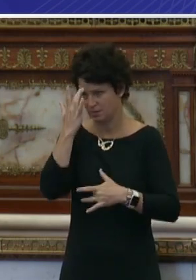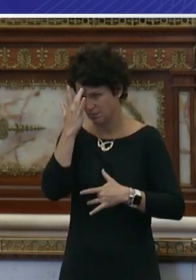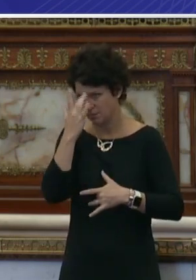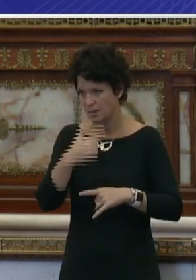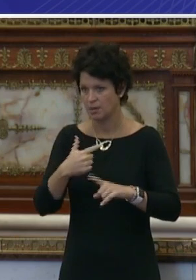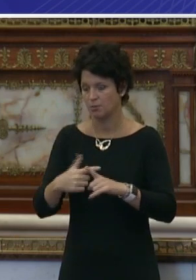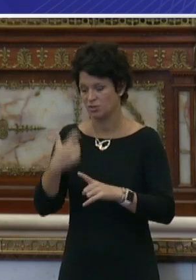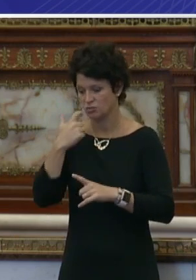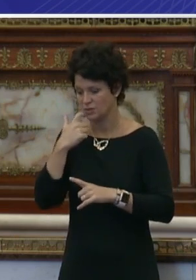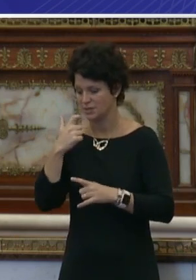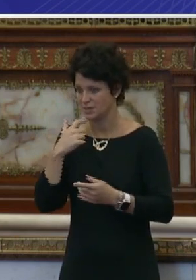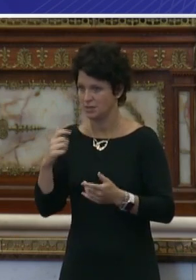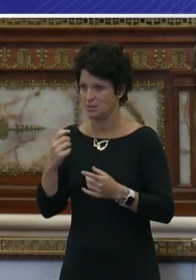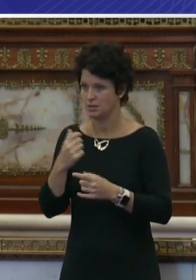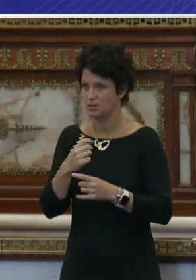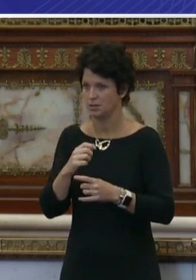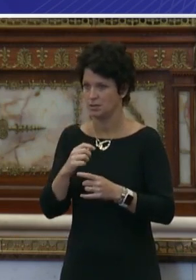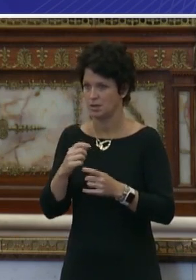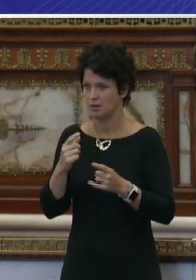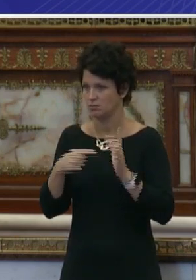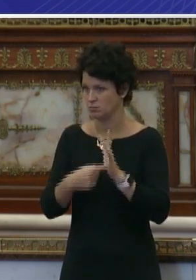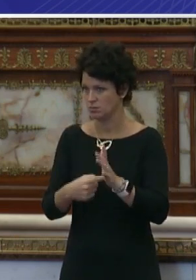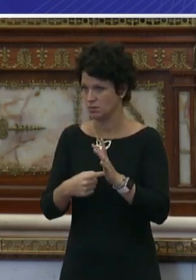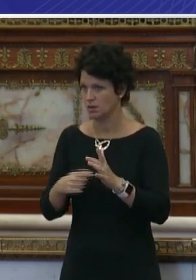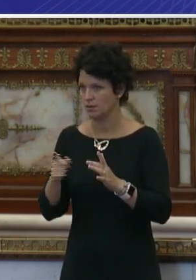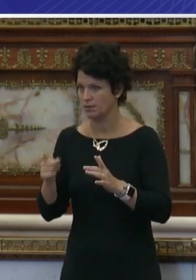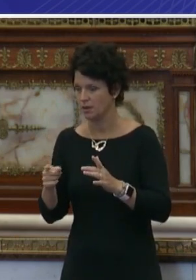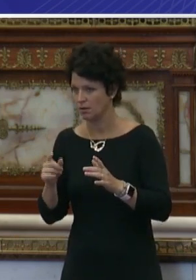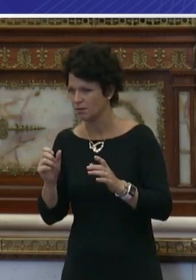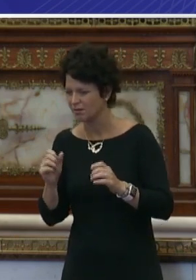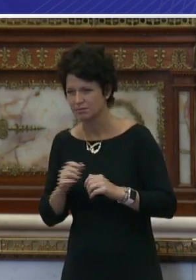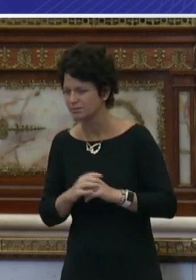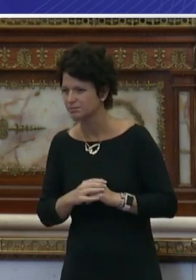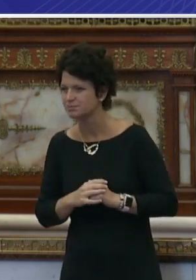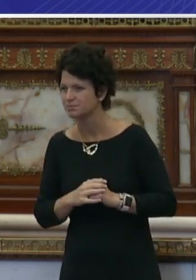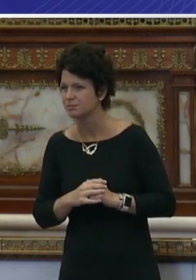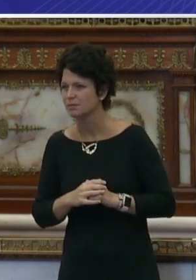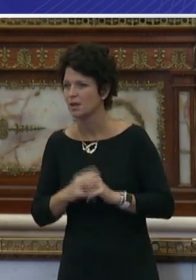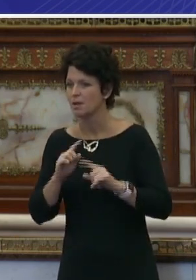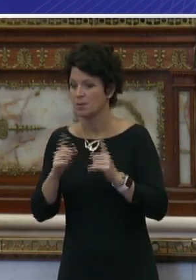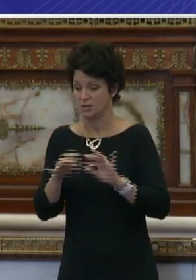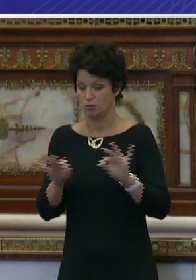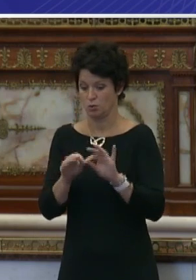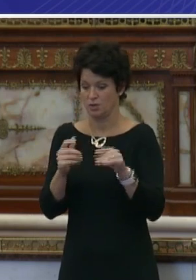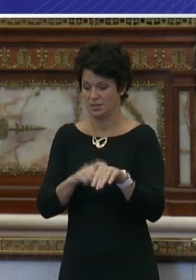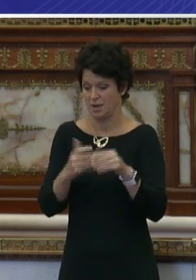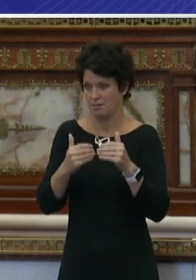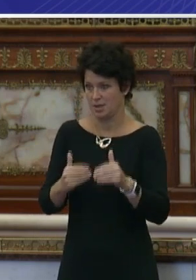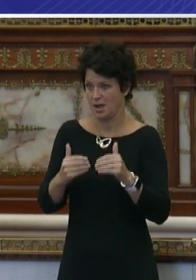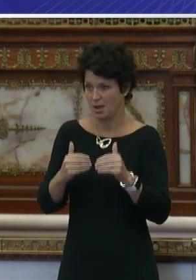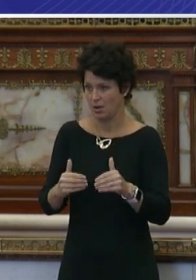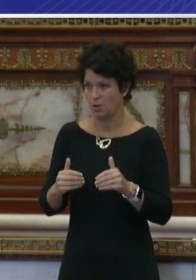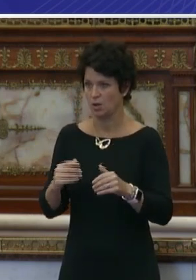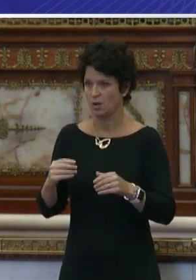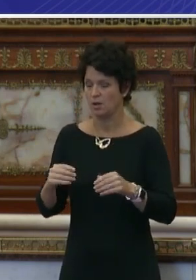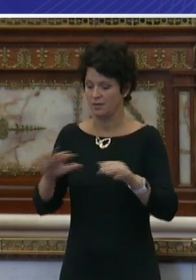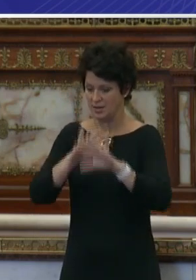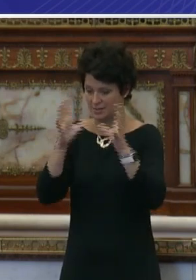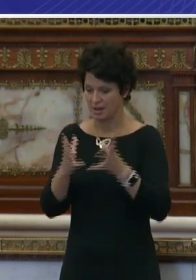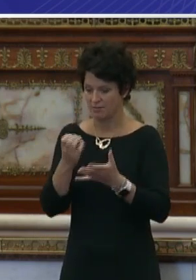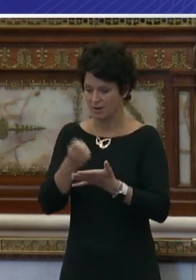well as recent destructive demonstrations, could very well be their death knell. At this critical time, measures that seek to protect the entirety of our